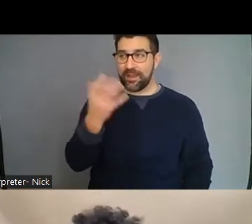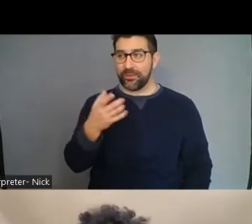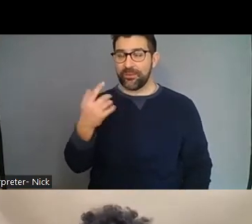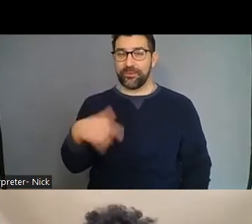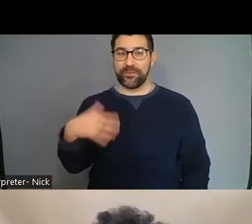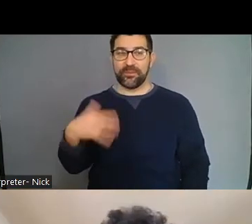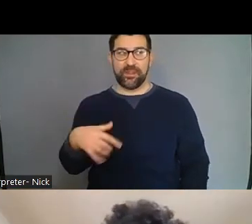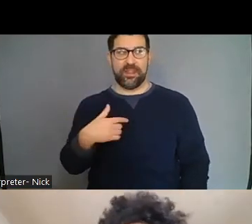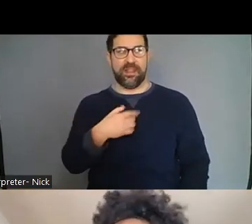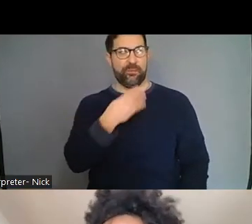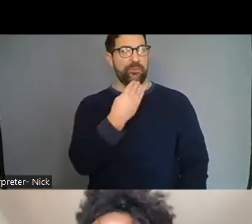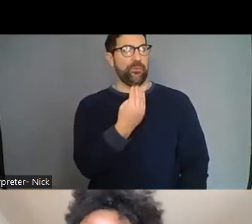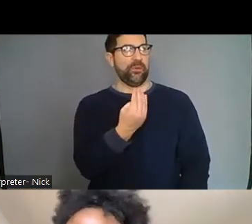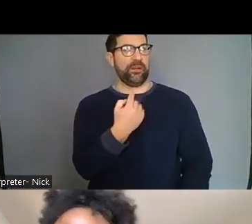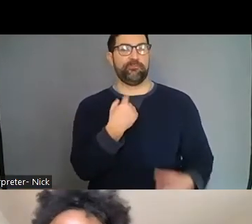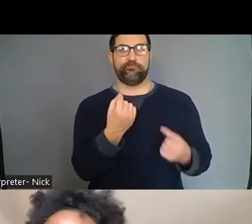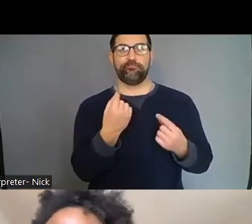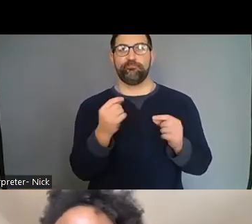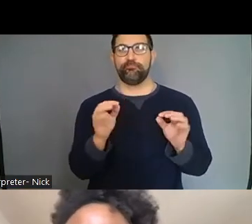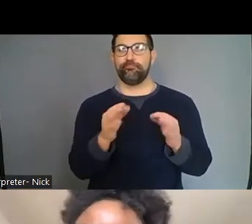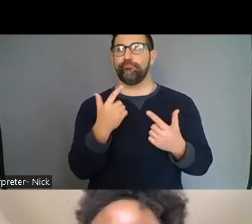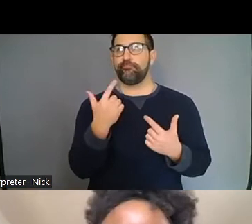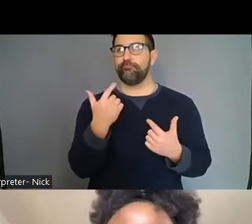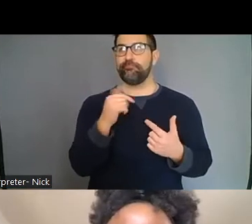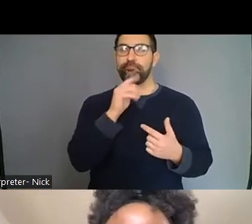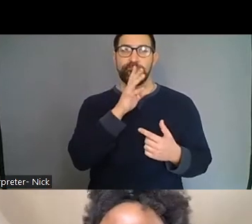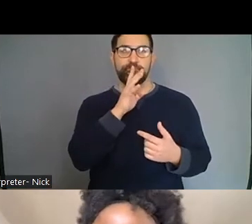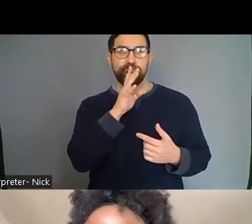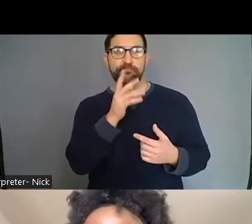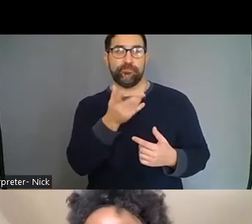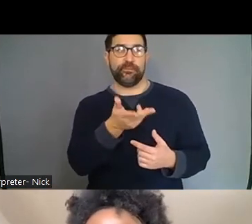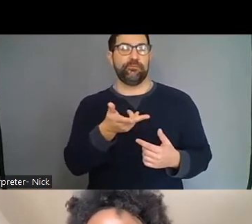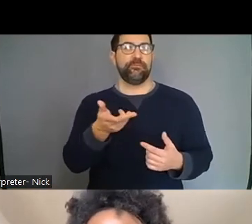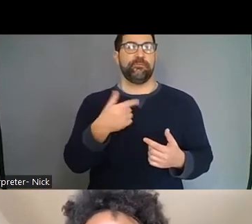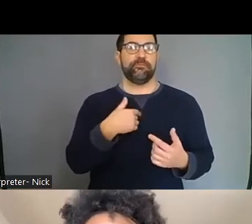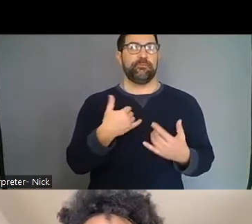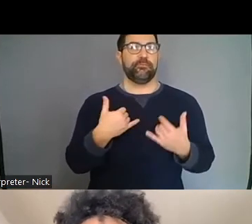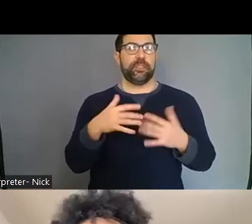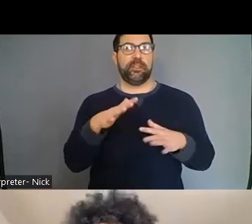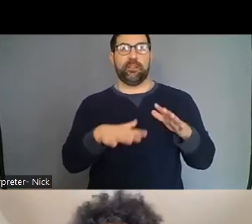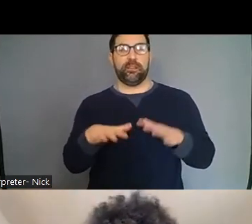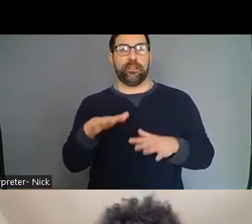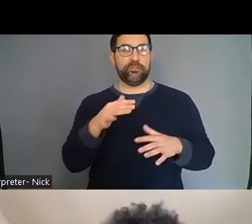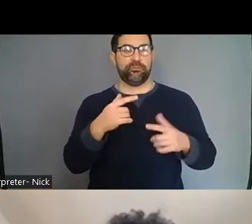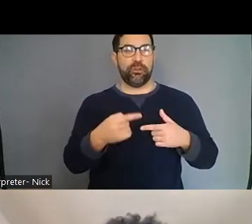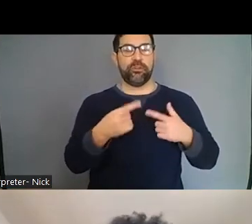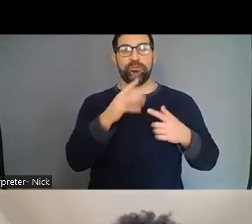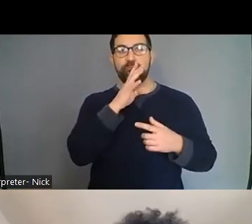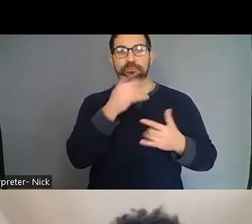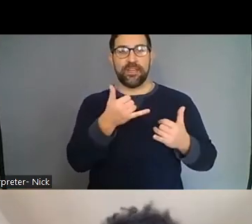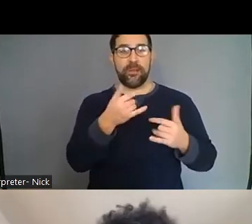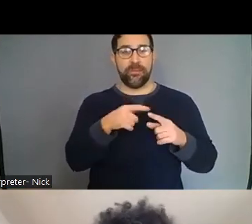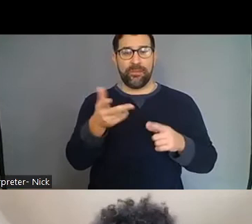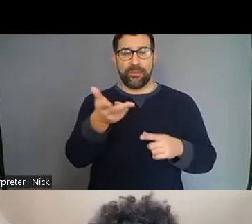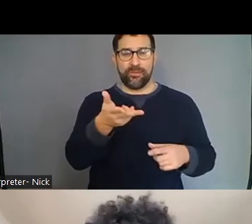my God, when I was 14, I wasn't doing it. I couldn't talk like the three of you, could barely do it now. I can't like the three of